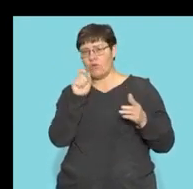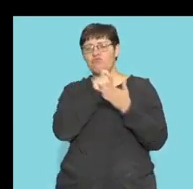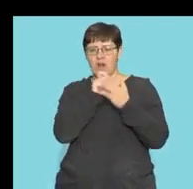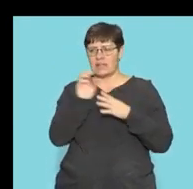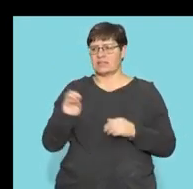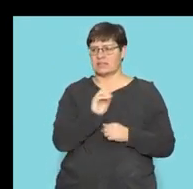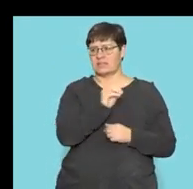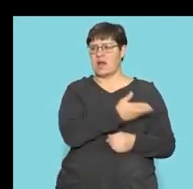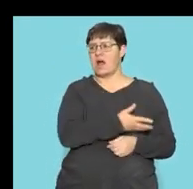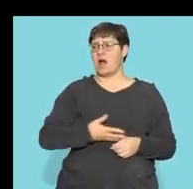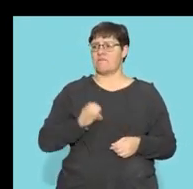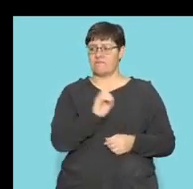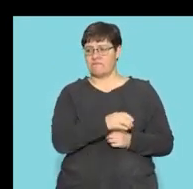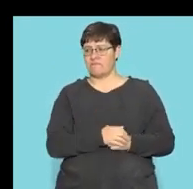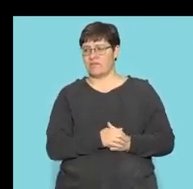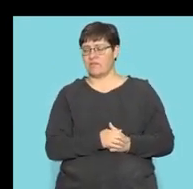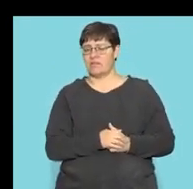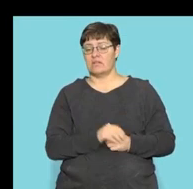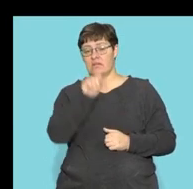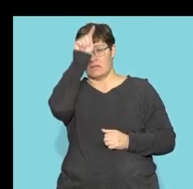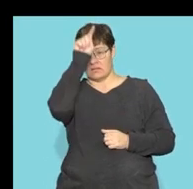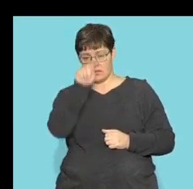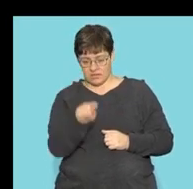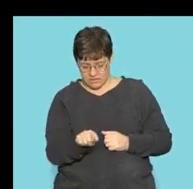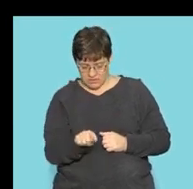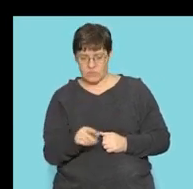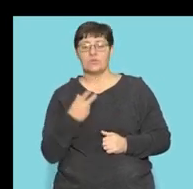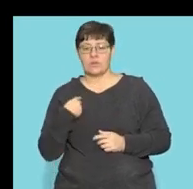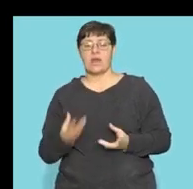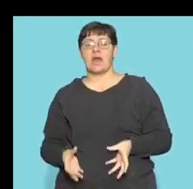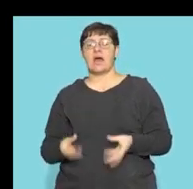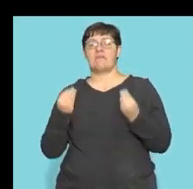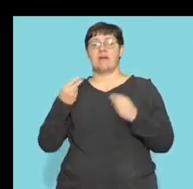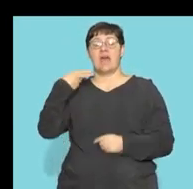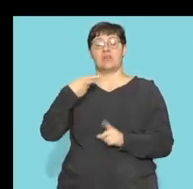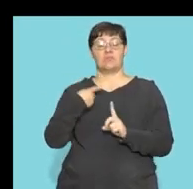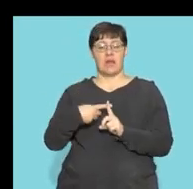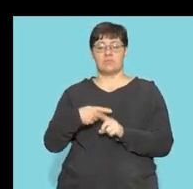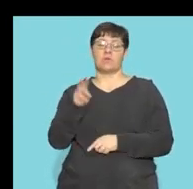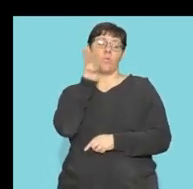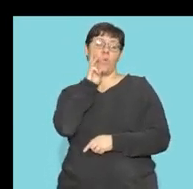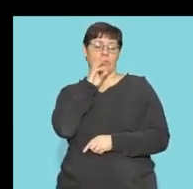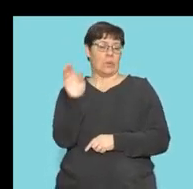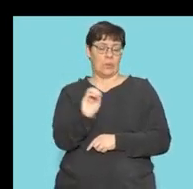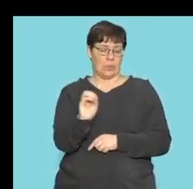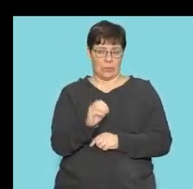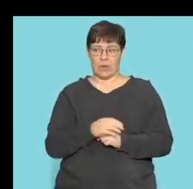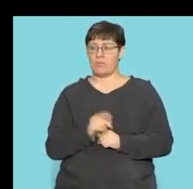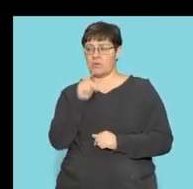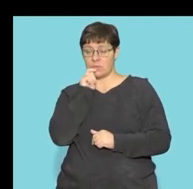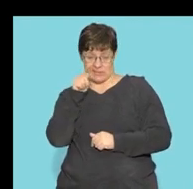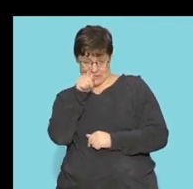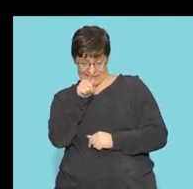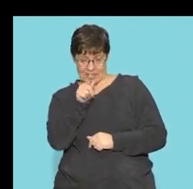down as a half reaction. If we go further down, you will see we also get hydrogen there, but there's no water there. So we're going to choose that one